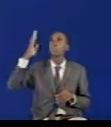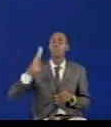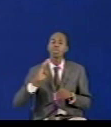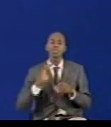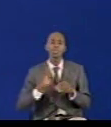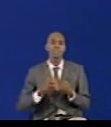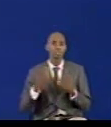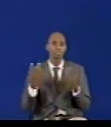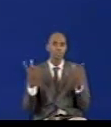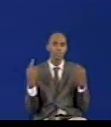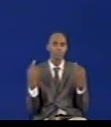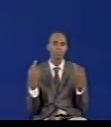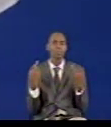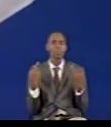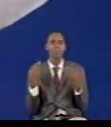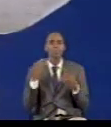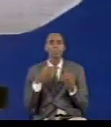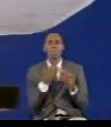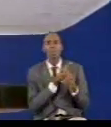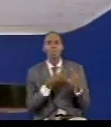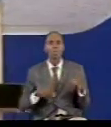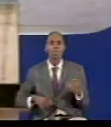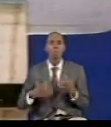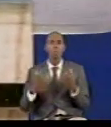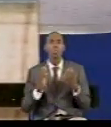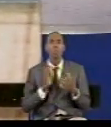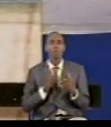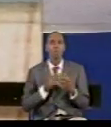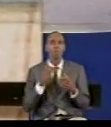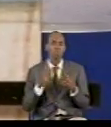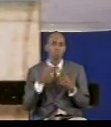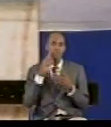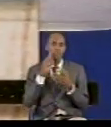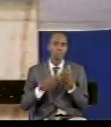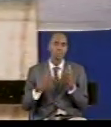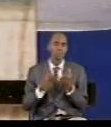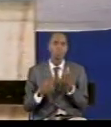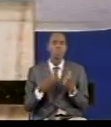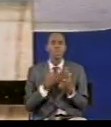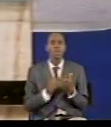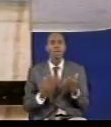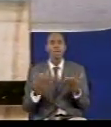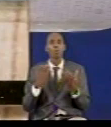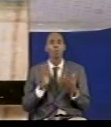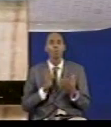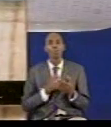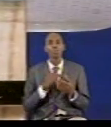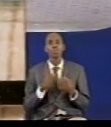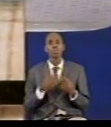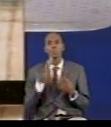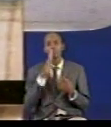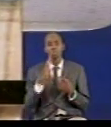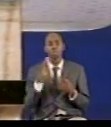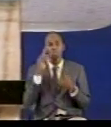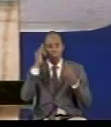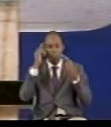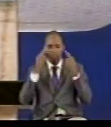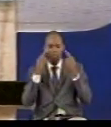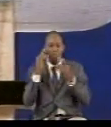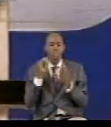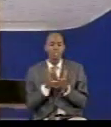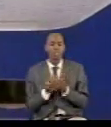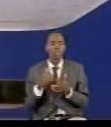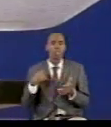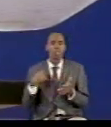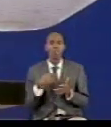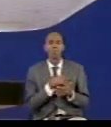The Lord wants us to check up and wants us to be concerned that we have not received the grace of